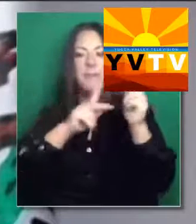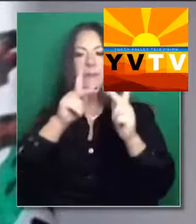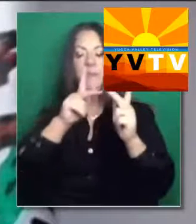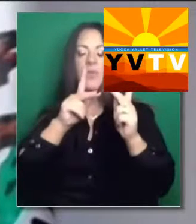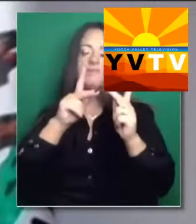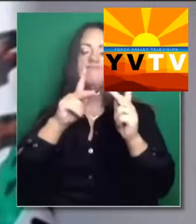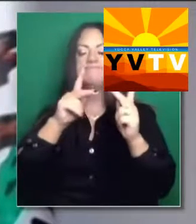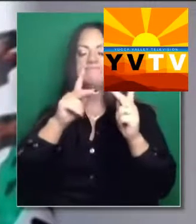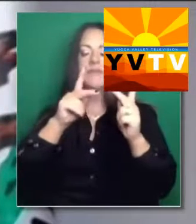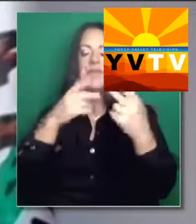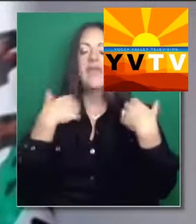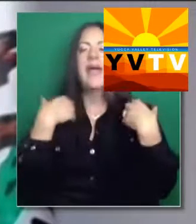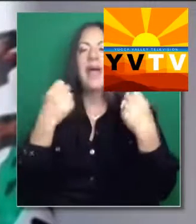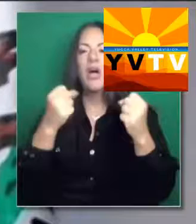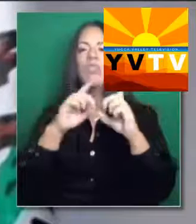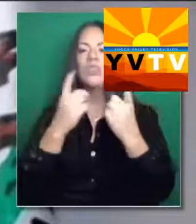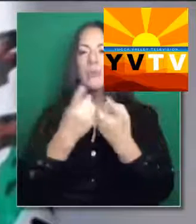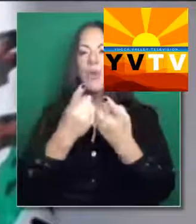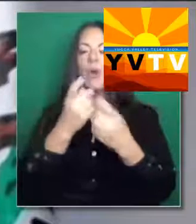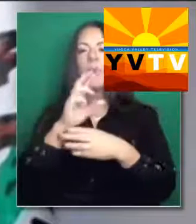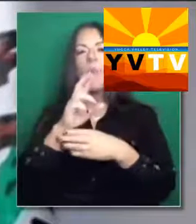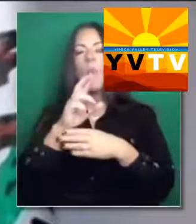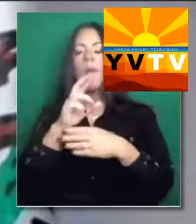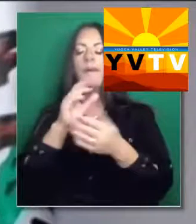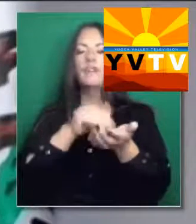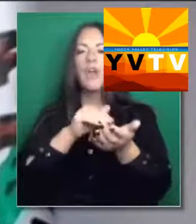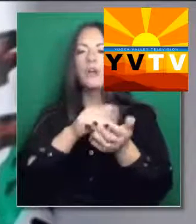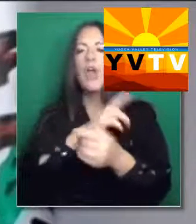that healthcare delivery